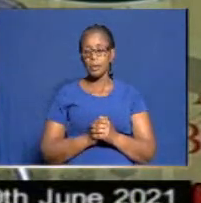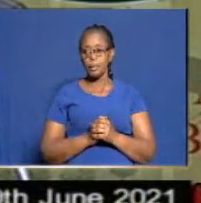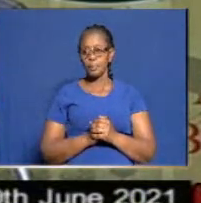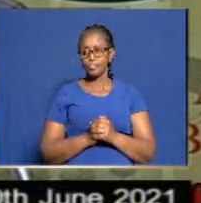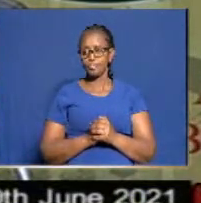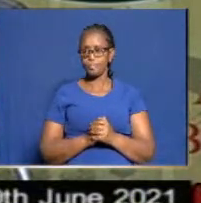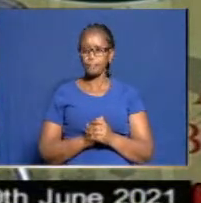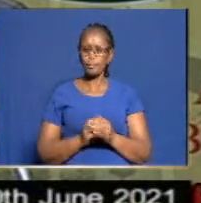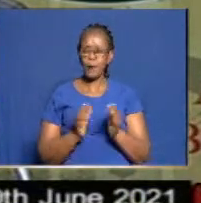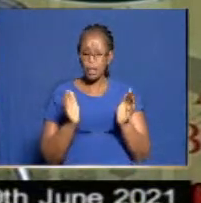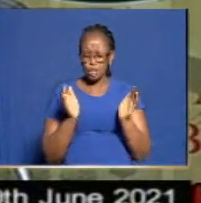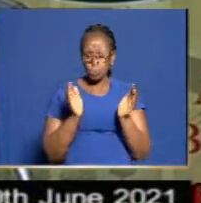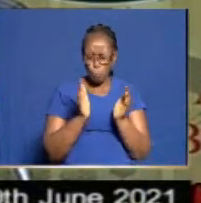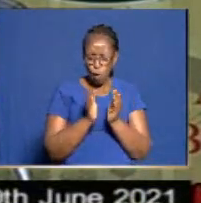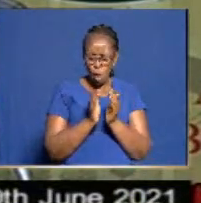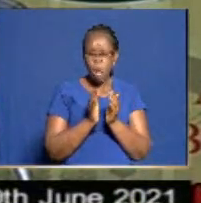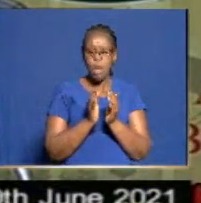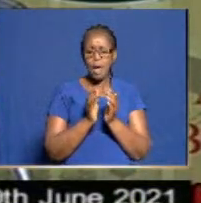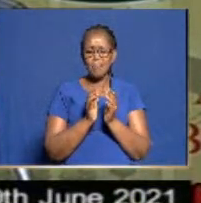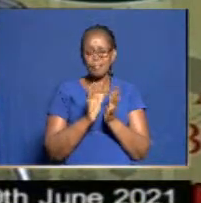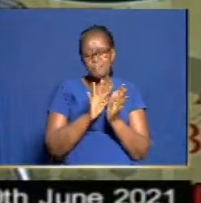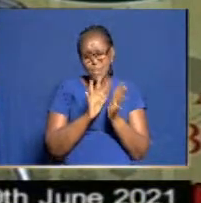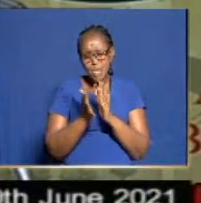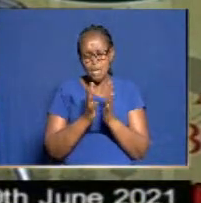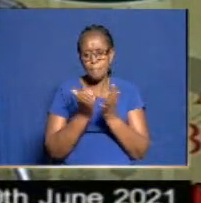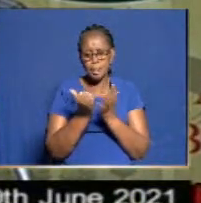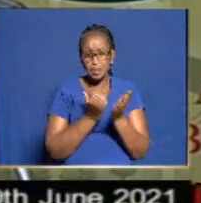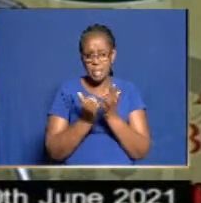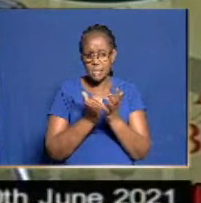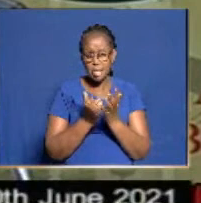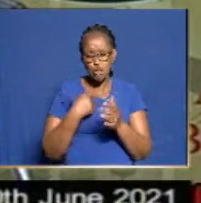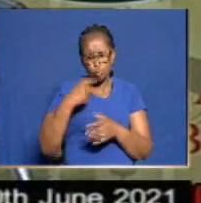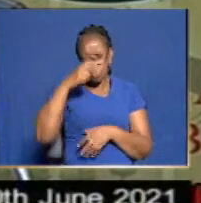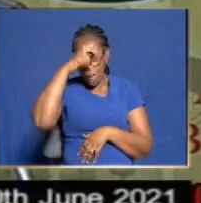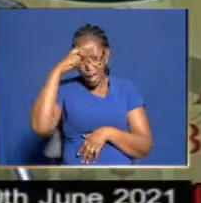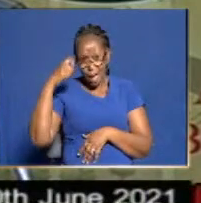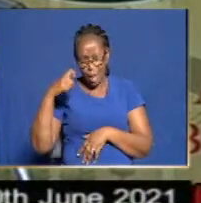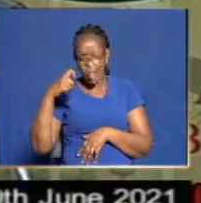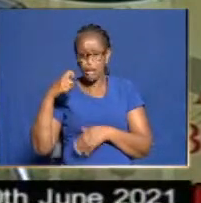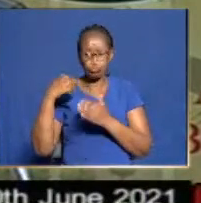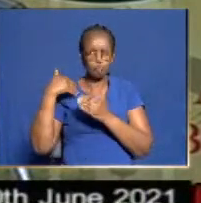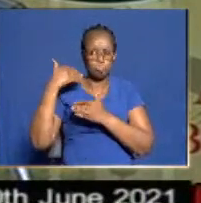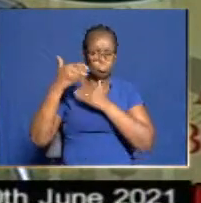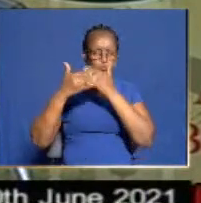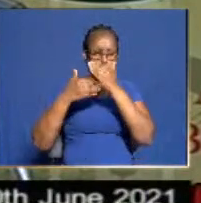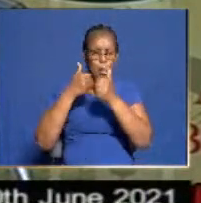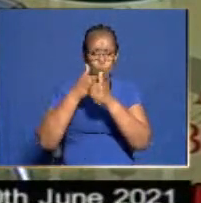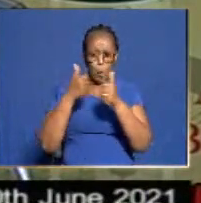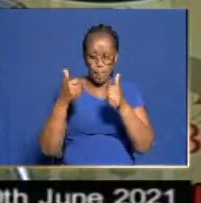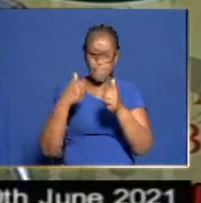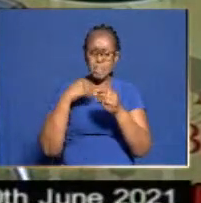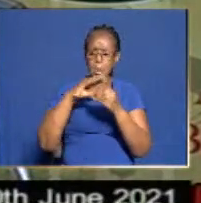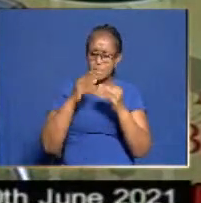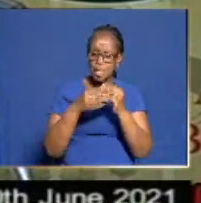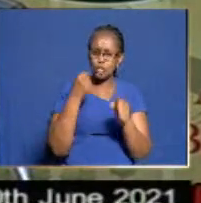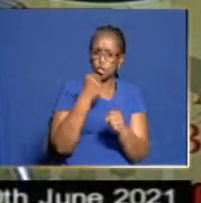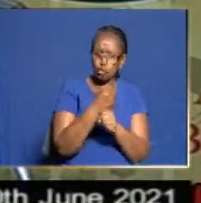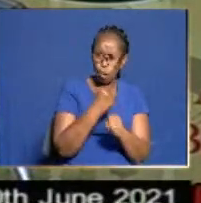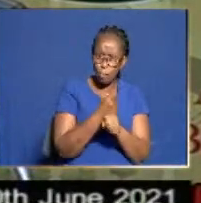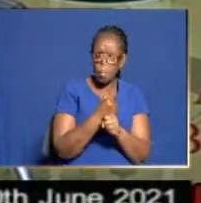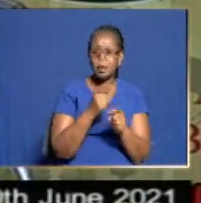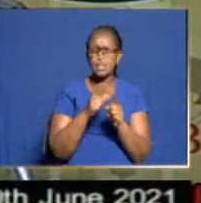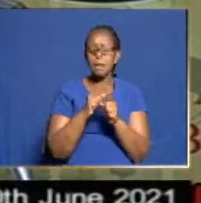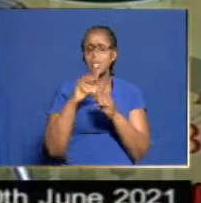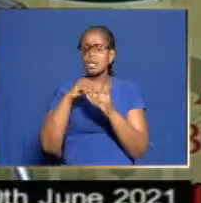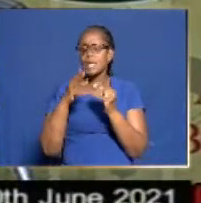small, and medium enterprises that operate in the Jokali sector have continued to thrive, creating jobs and incomes to millions